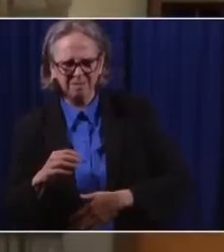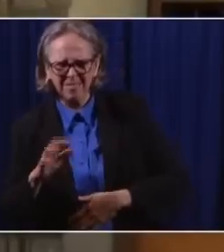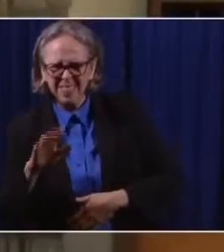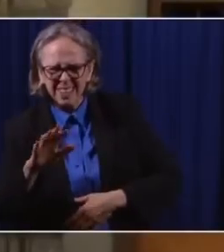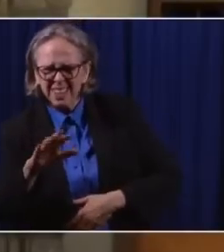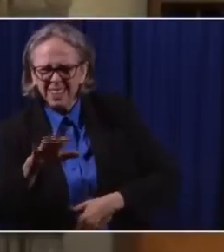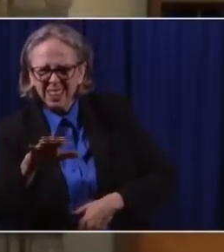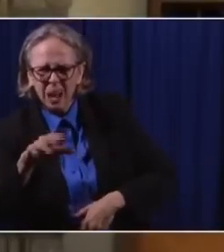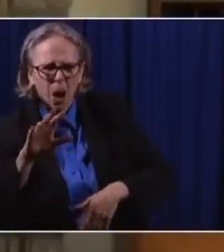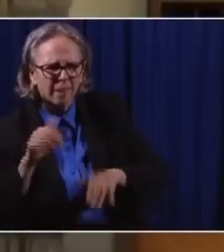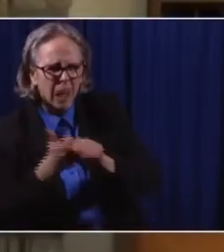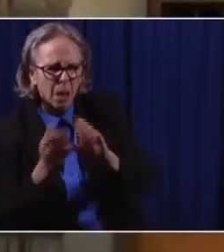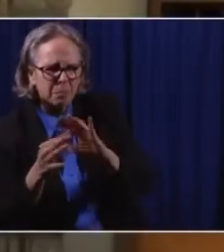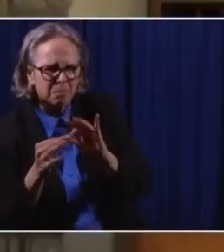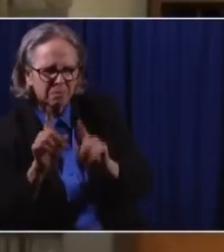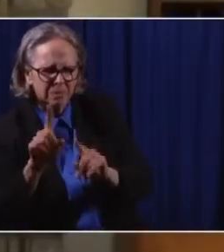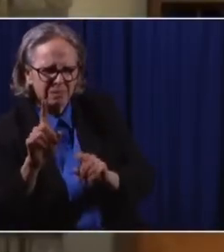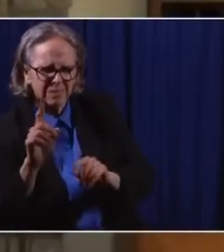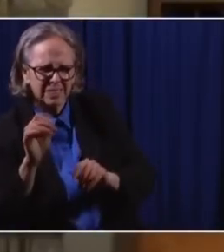infectious disease experience?